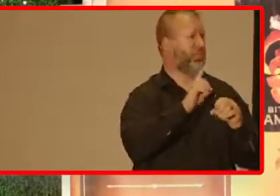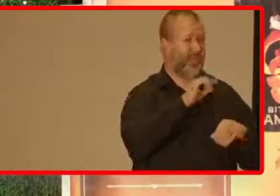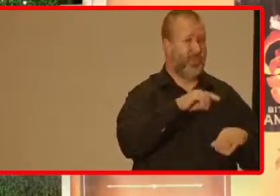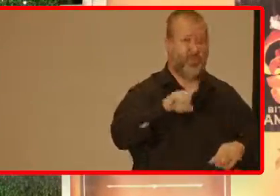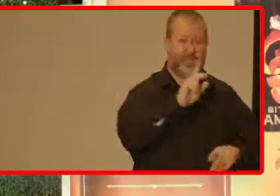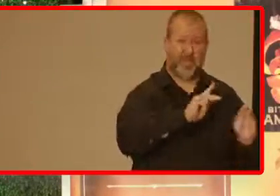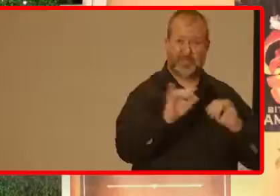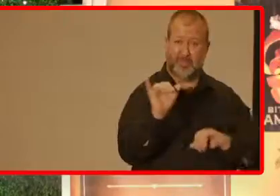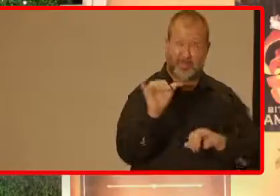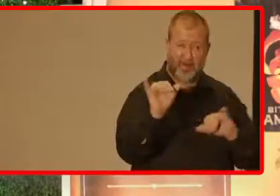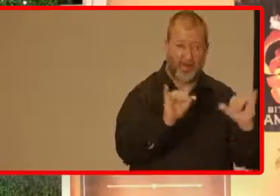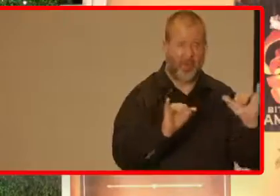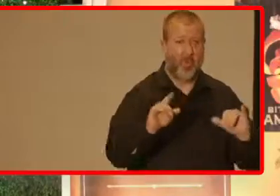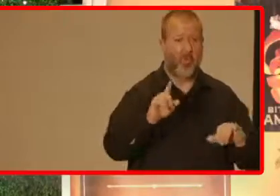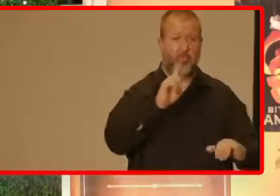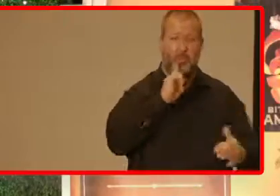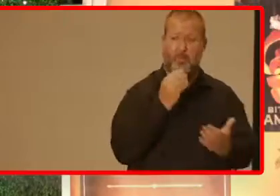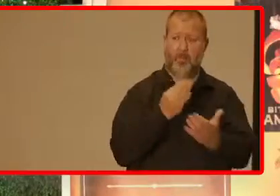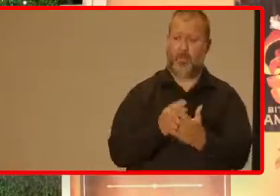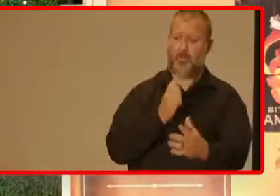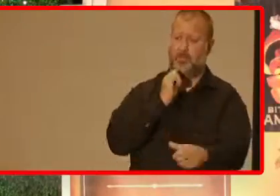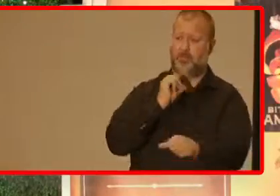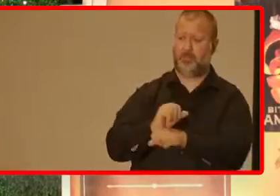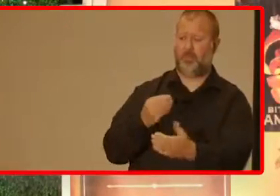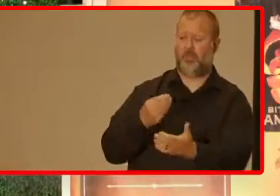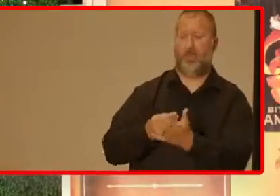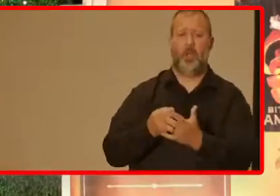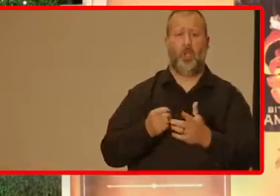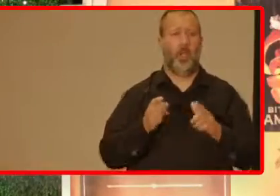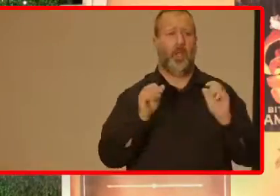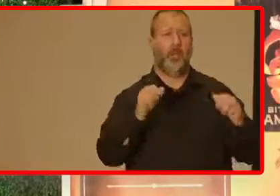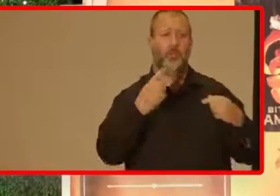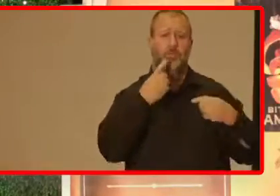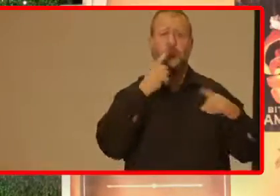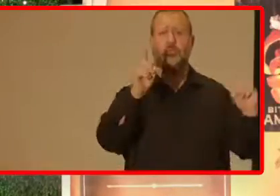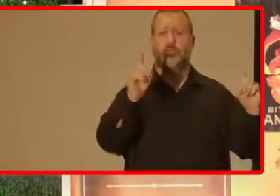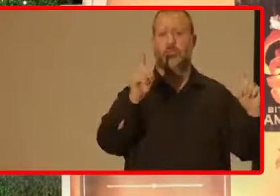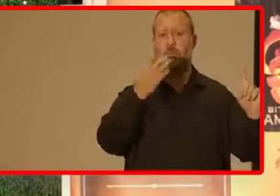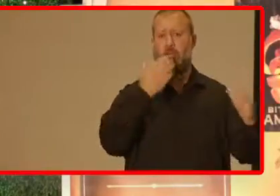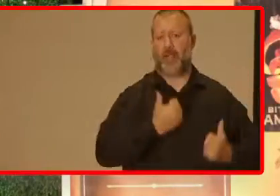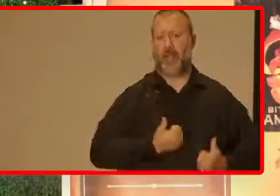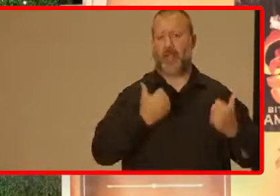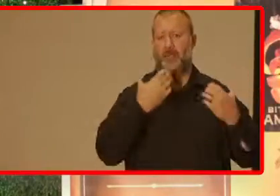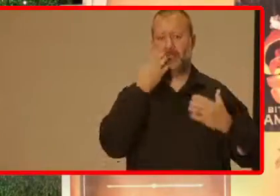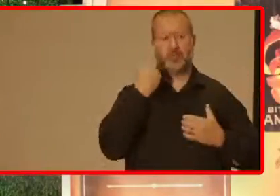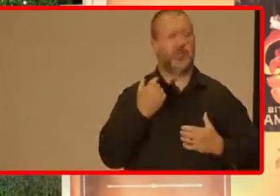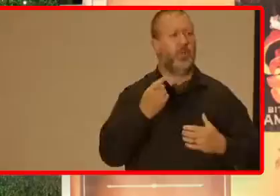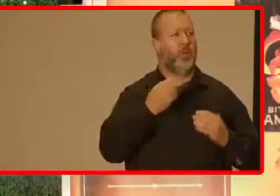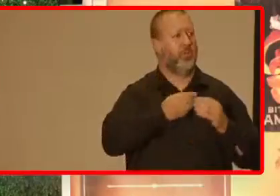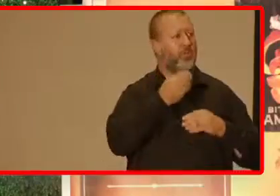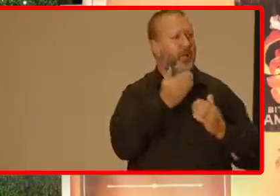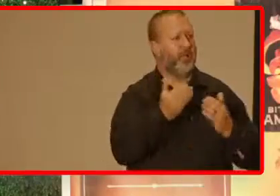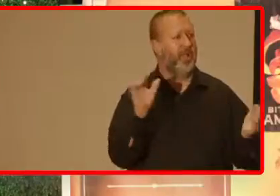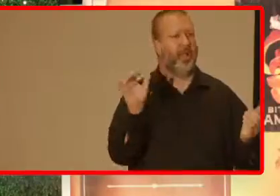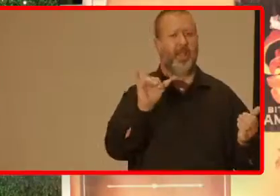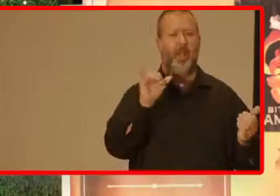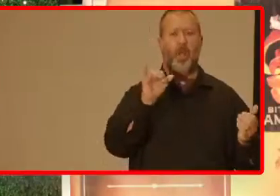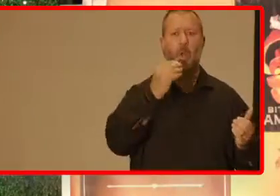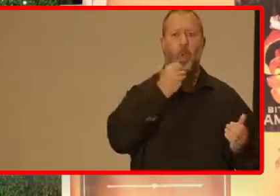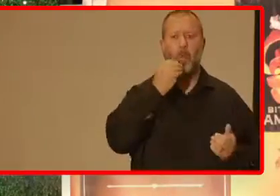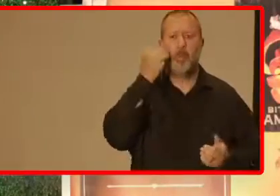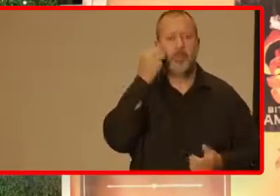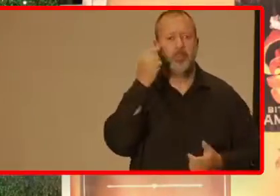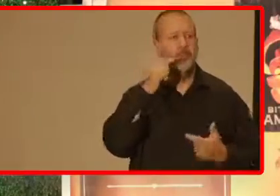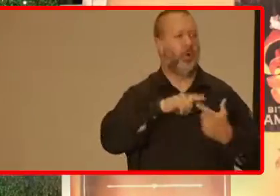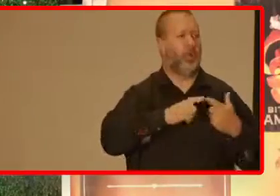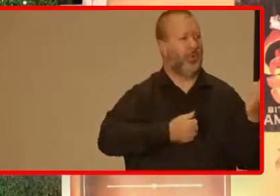you. That's real money, right? To be able to achieve a better life experience, to purchase things like homes